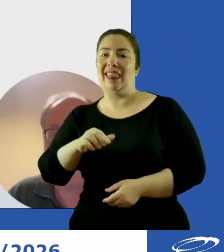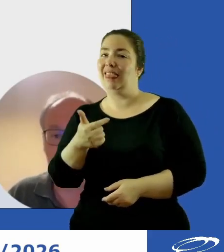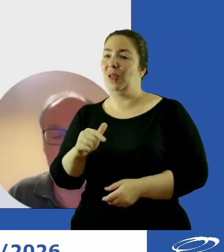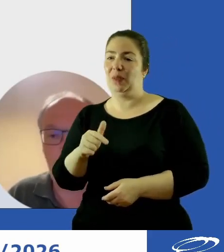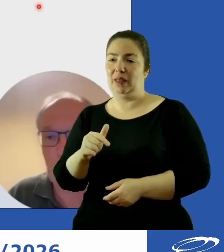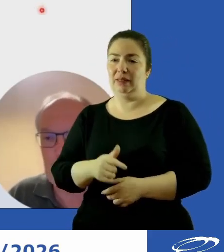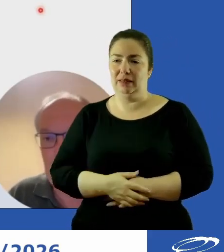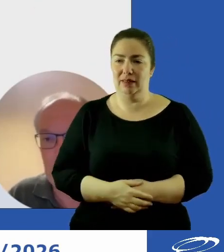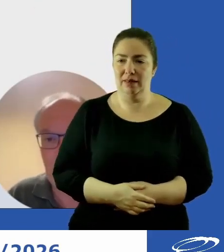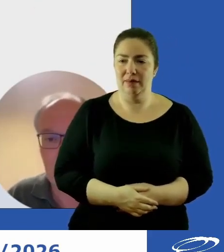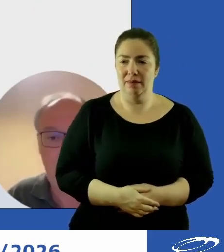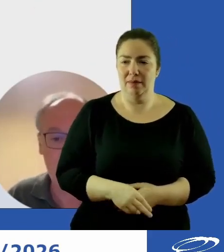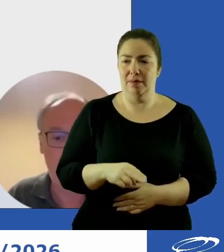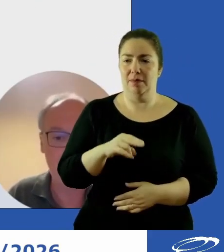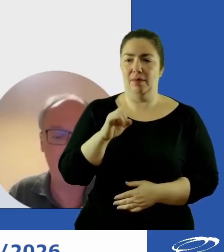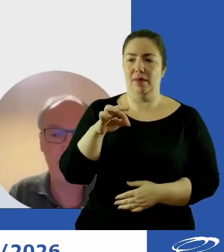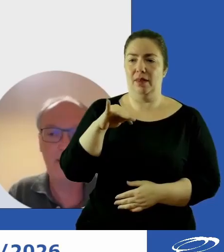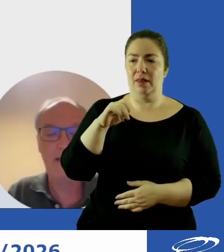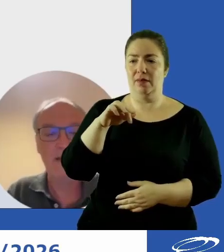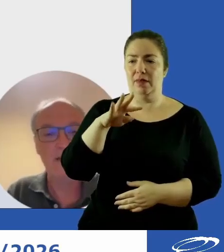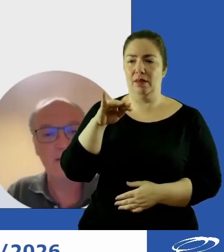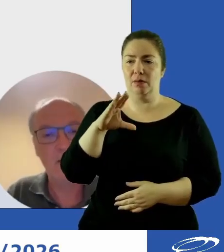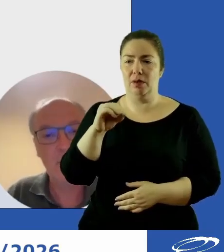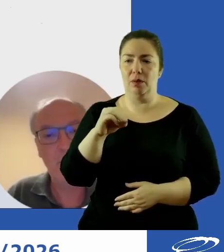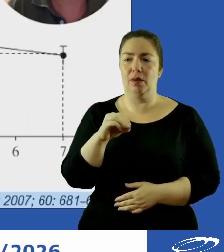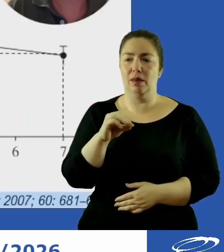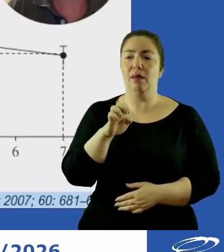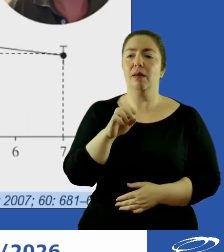in favor of dalbavancin. So